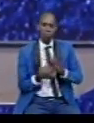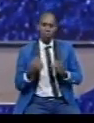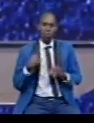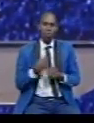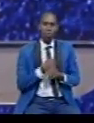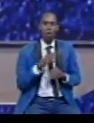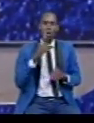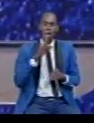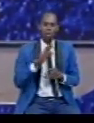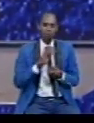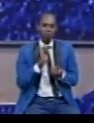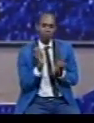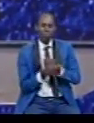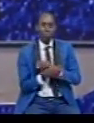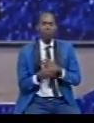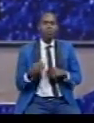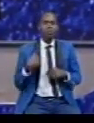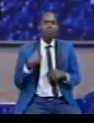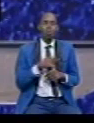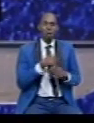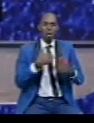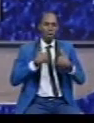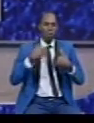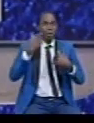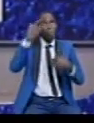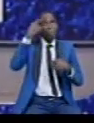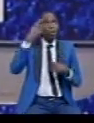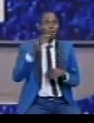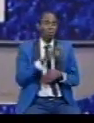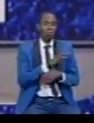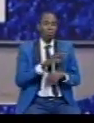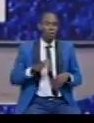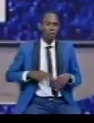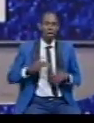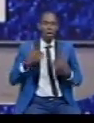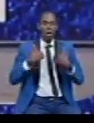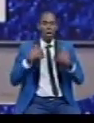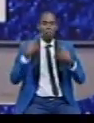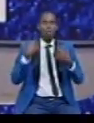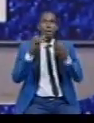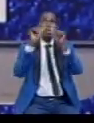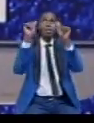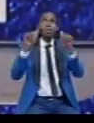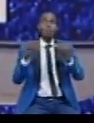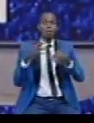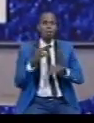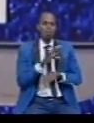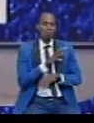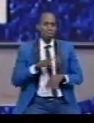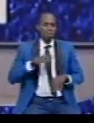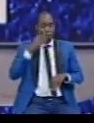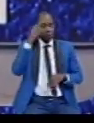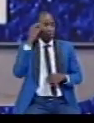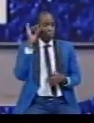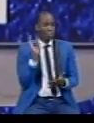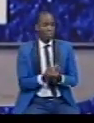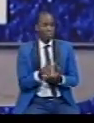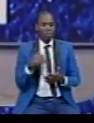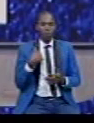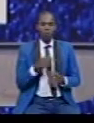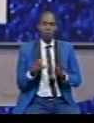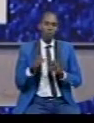the mind of Christ, and we have the image of Christ. Because of that, we do what we do. We